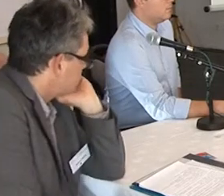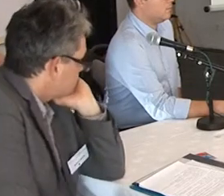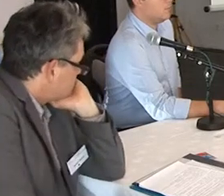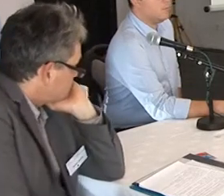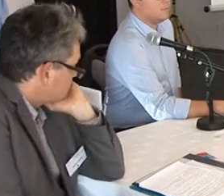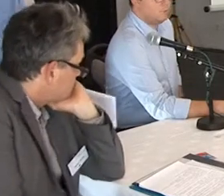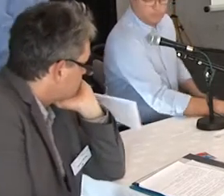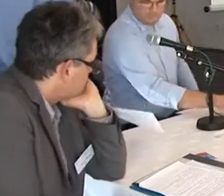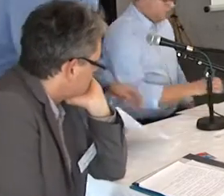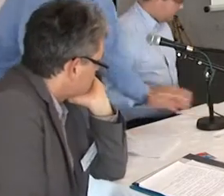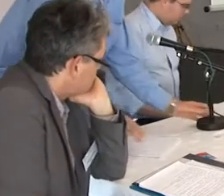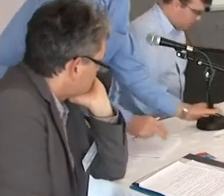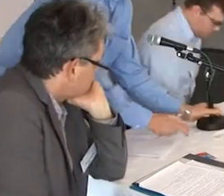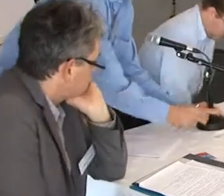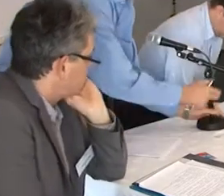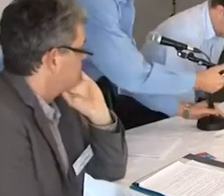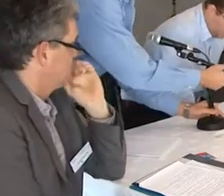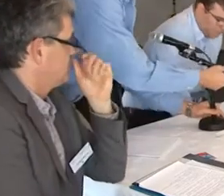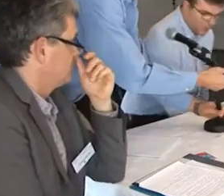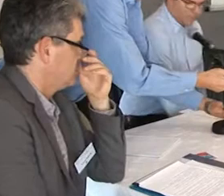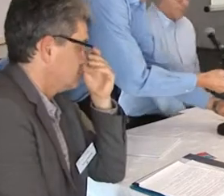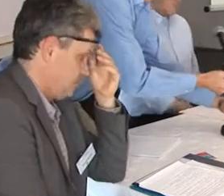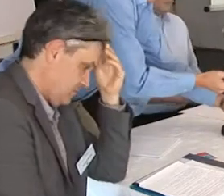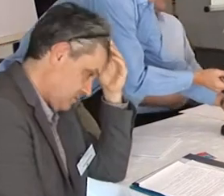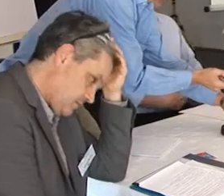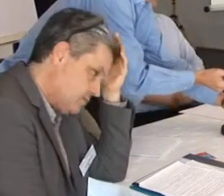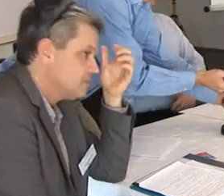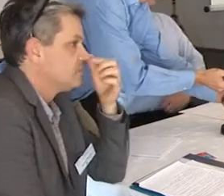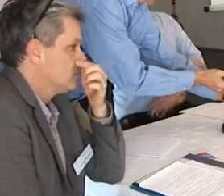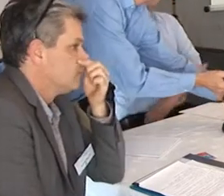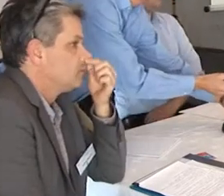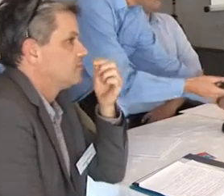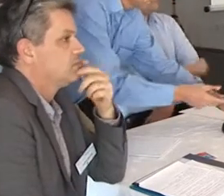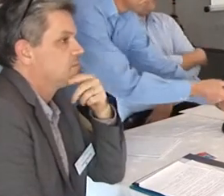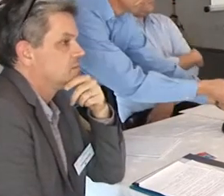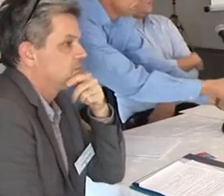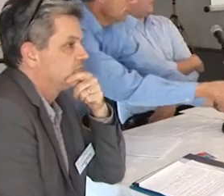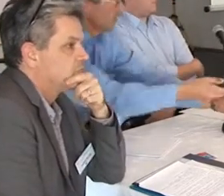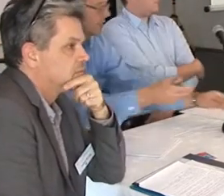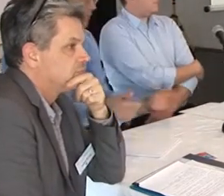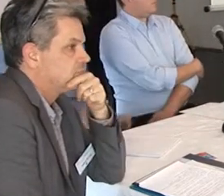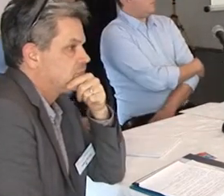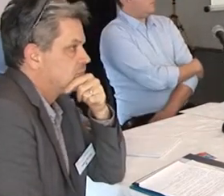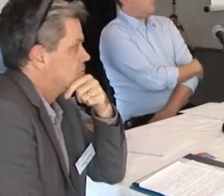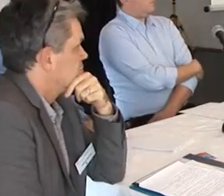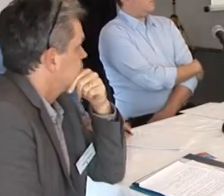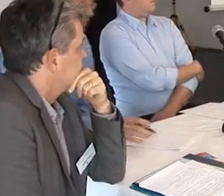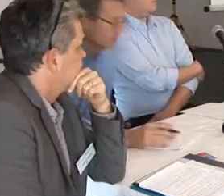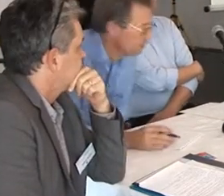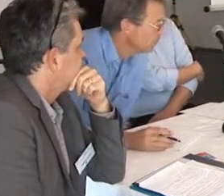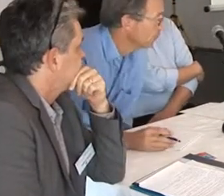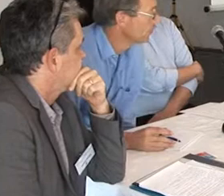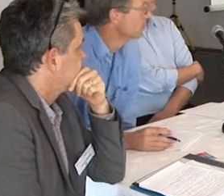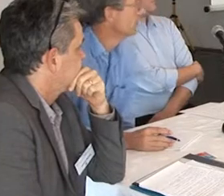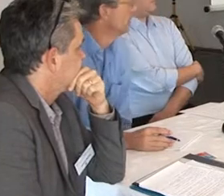preliminary conclusions for this two-day workshop. And we have invited